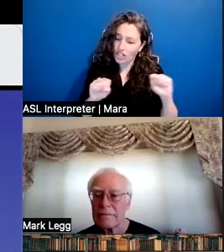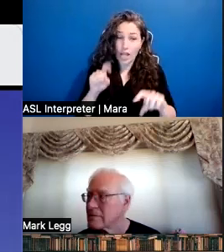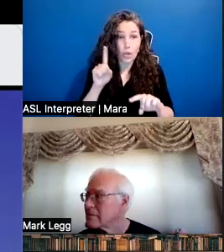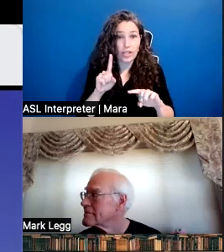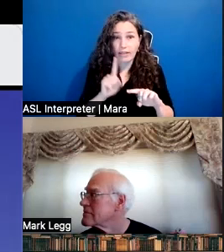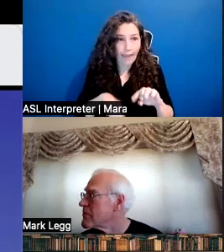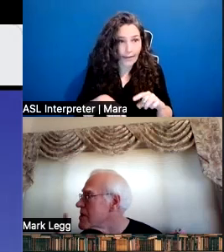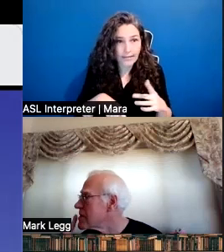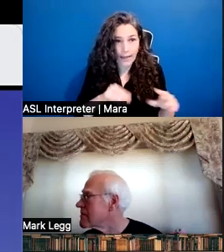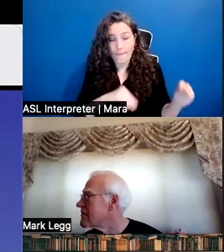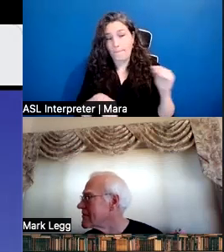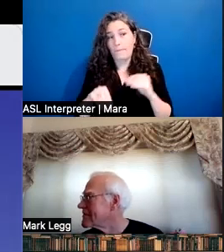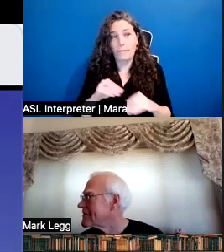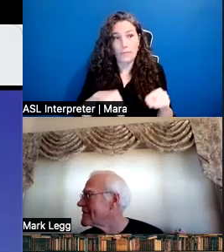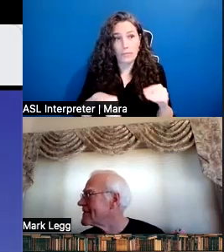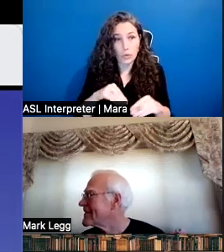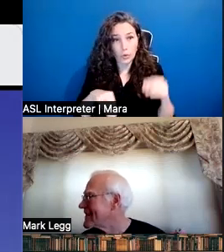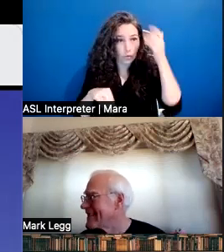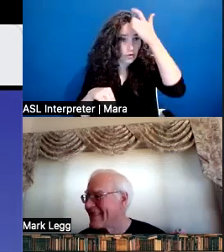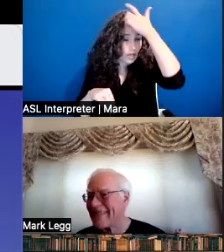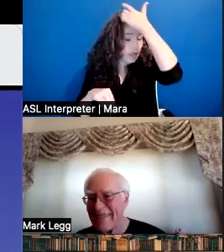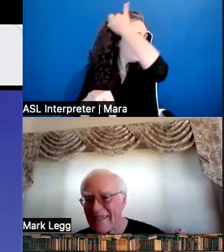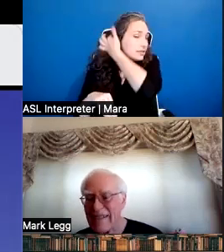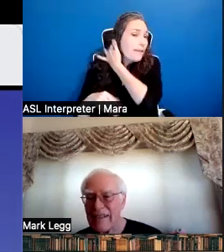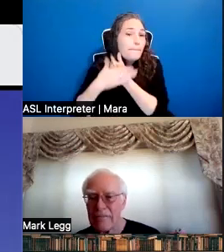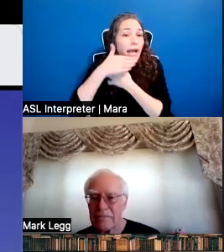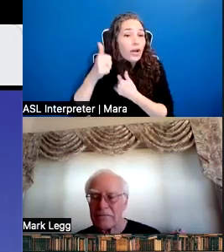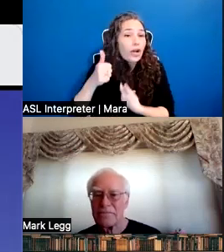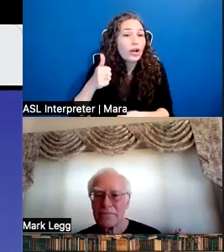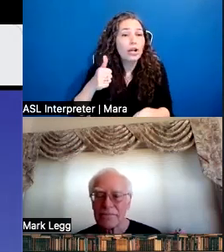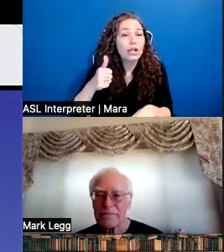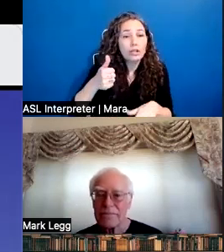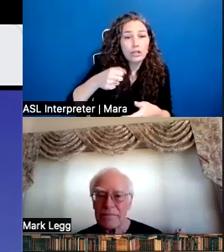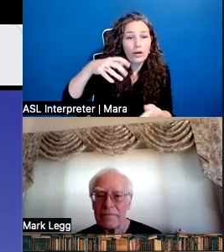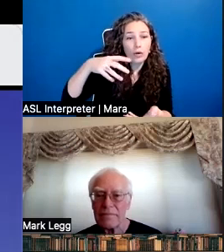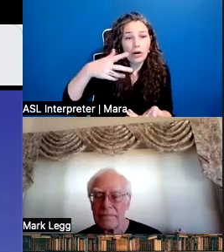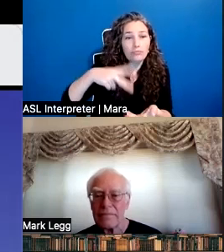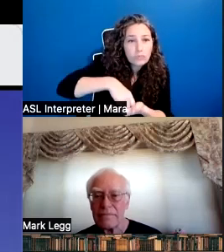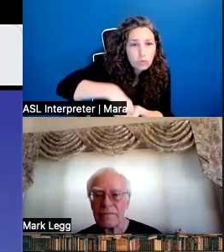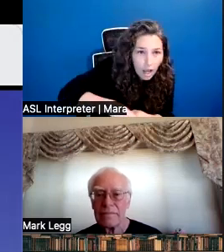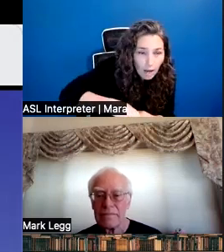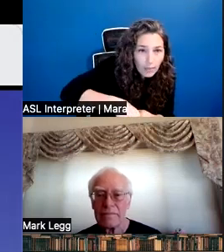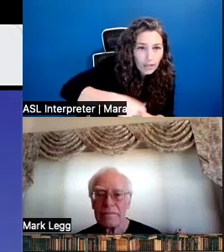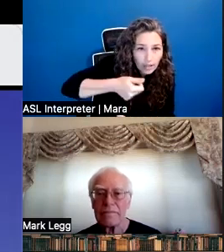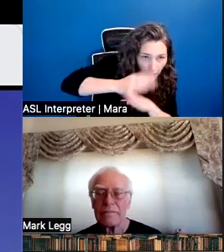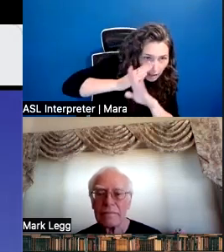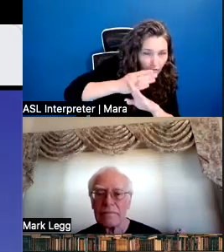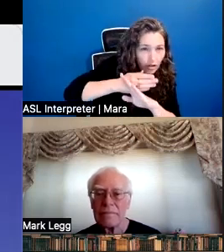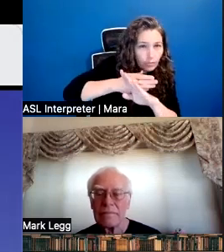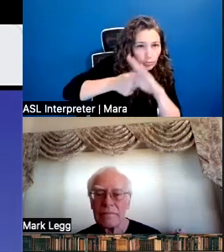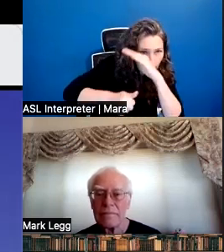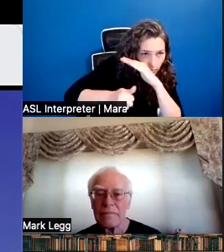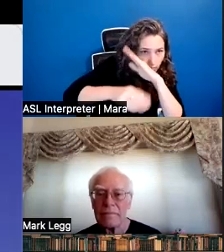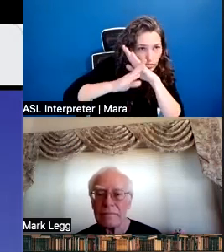able to move inland into high ground, and this is something that's important, of course, for people who live or work right